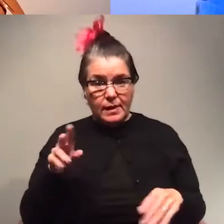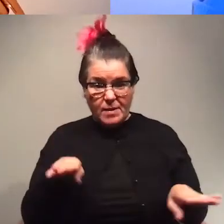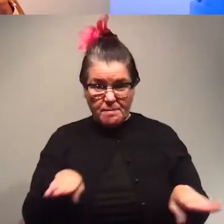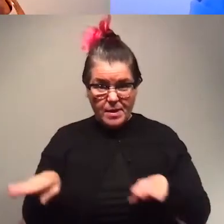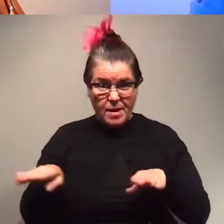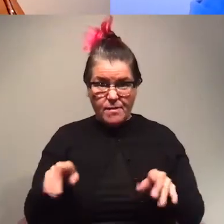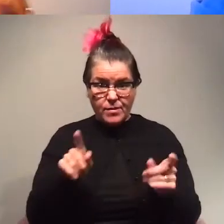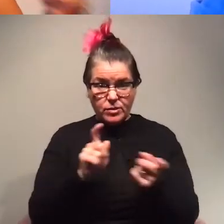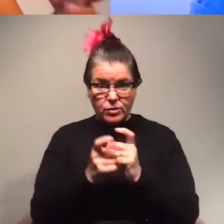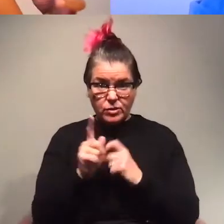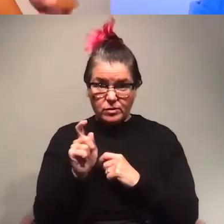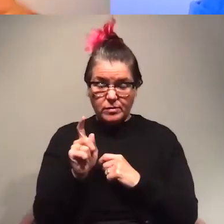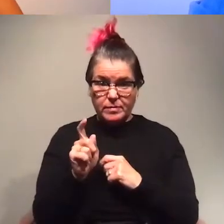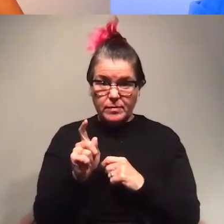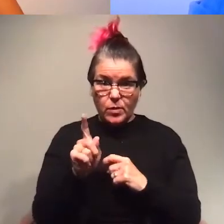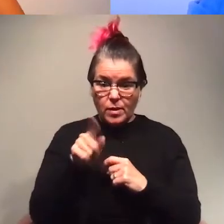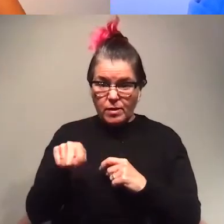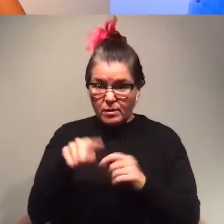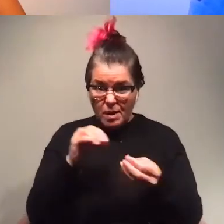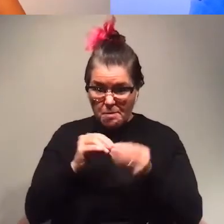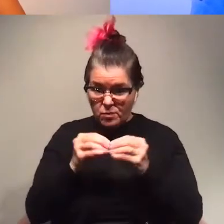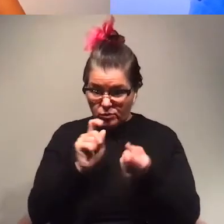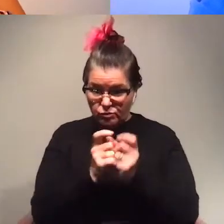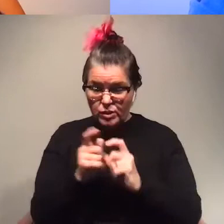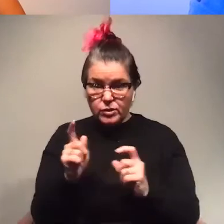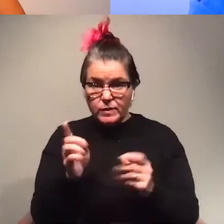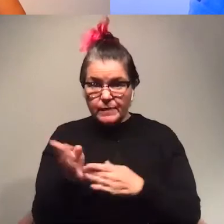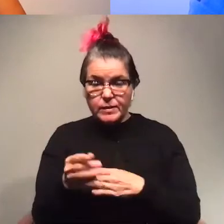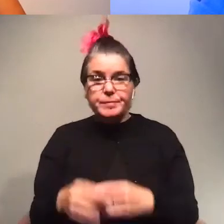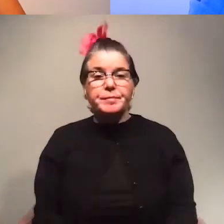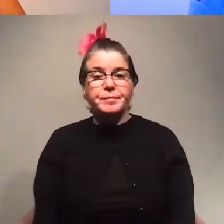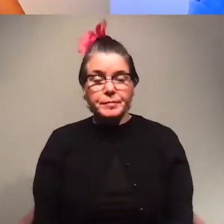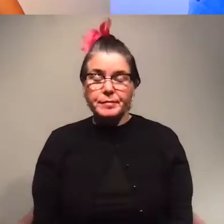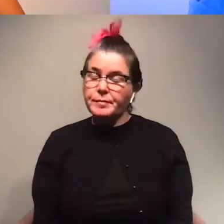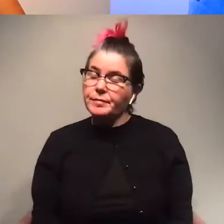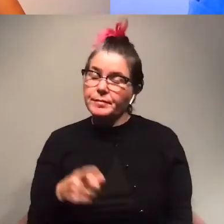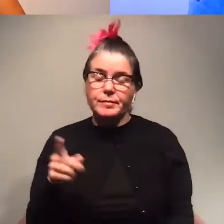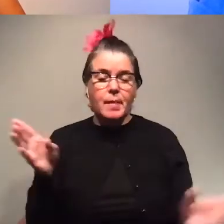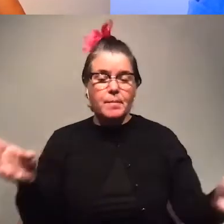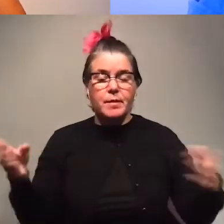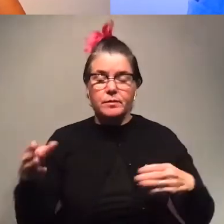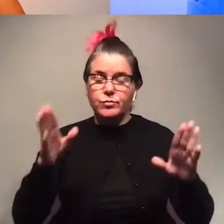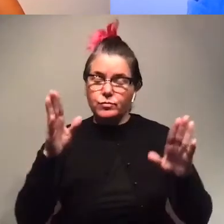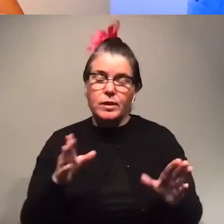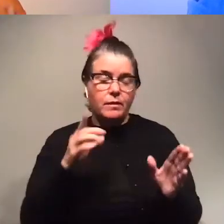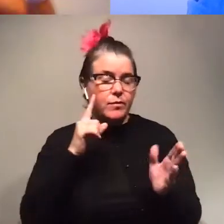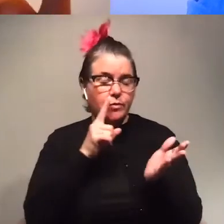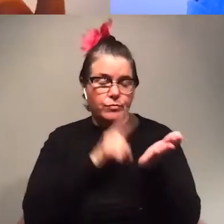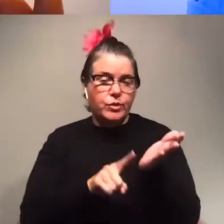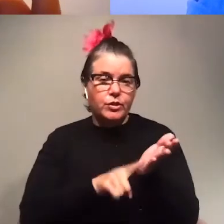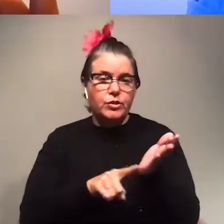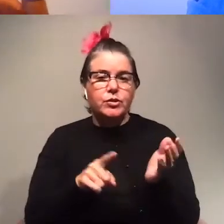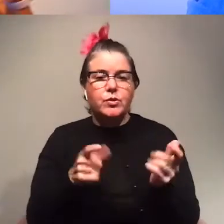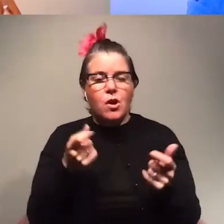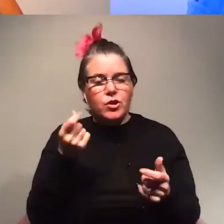changes or changes to like the population of fish. So mesocosms are a really great opportunity for research to understand like larger